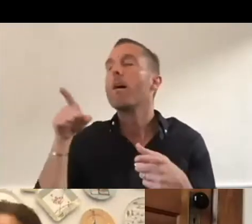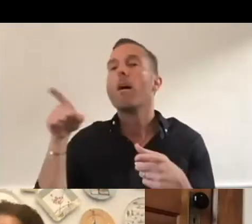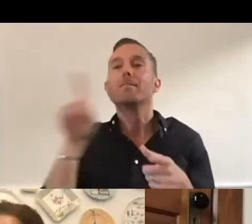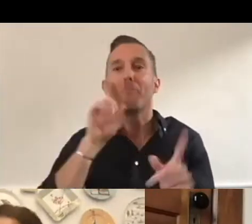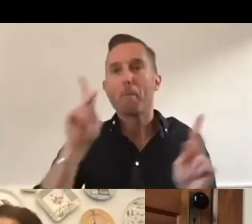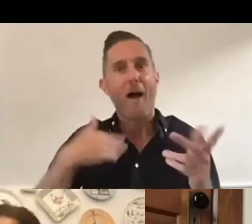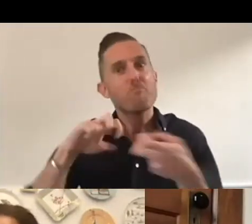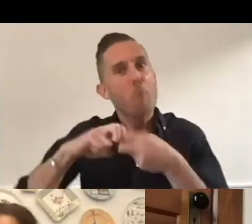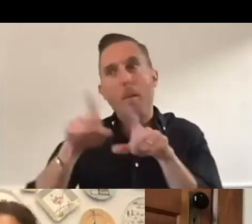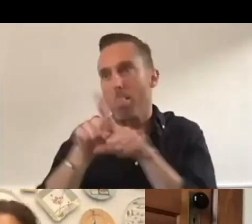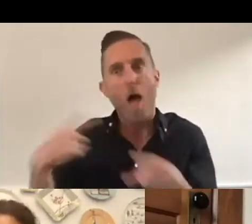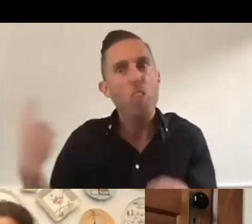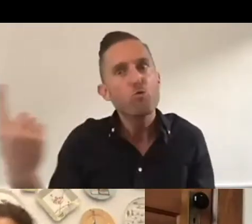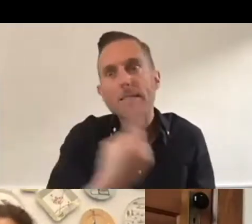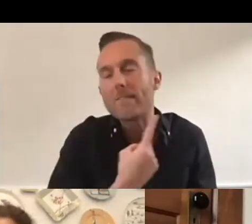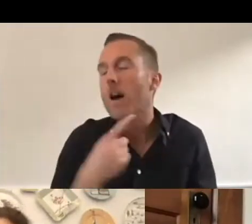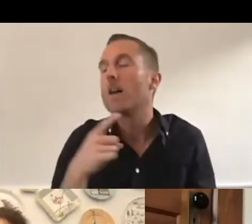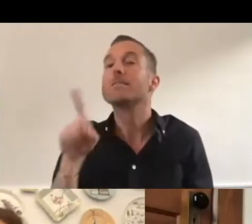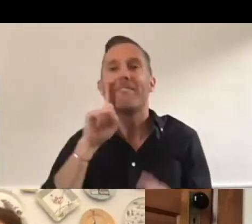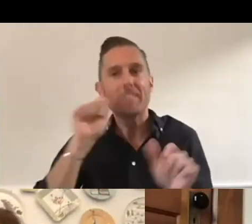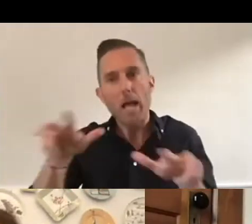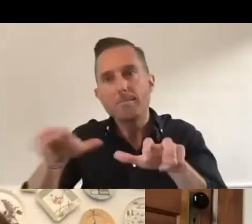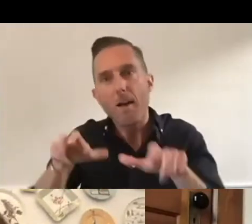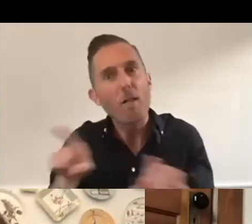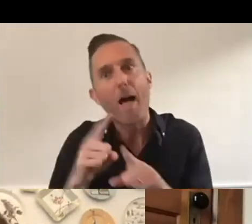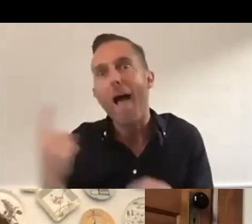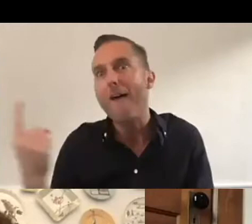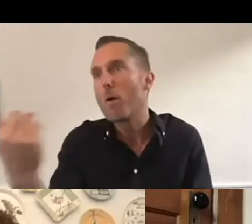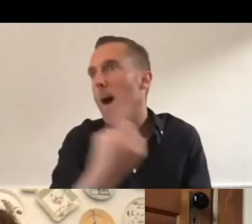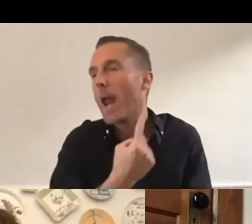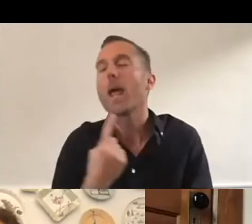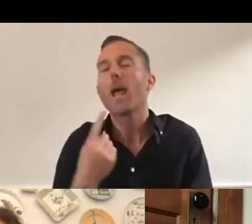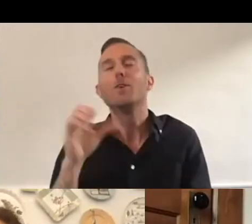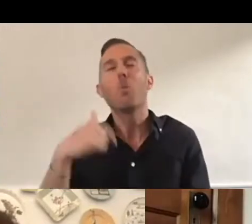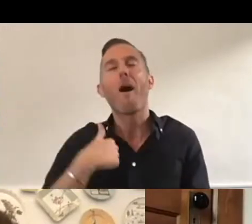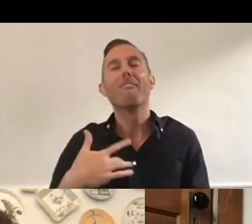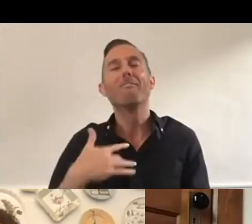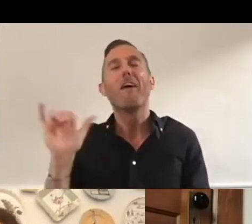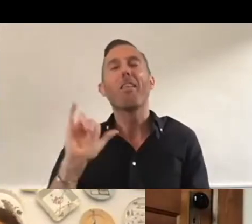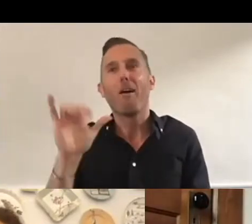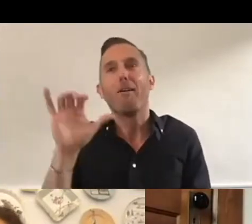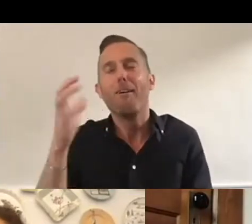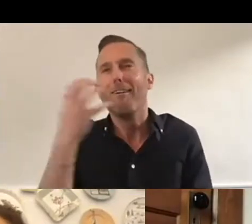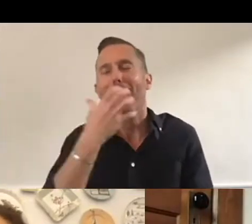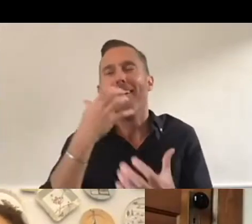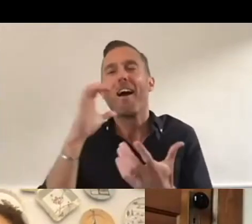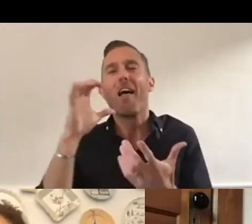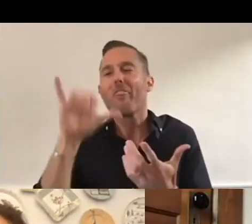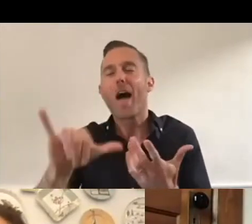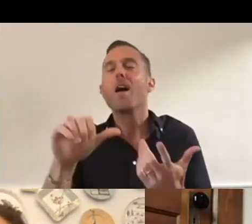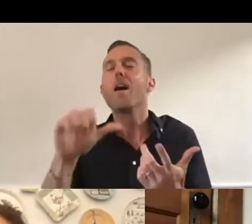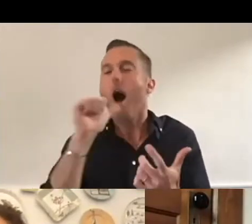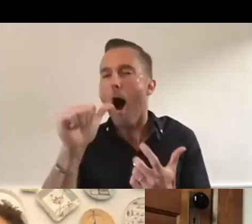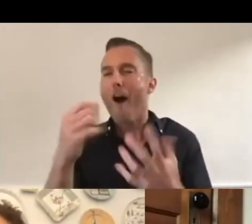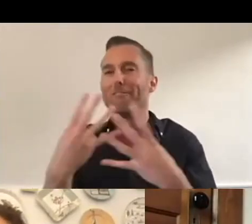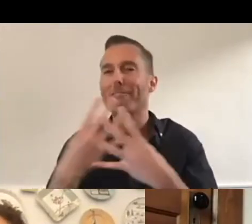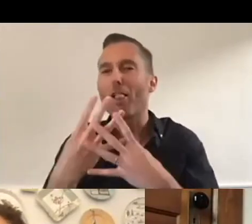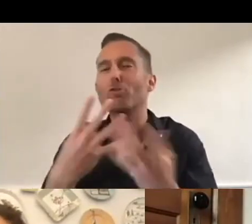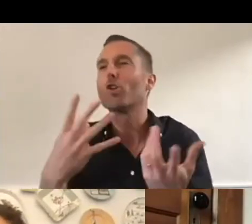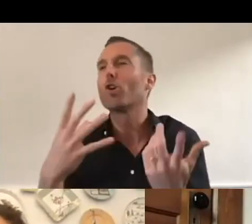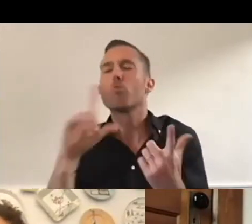and they can be selfish like the rest of us. I just think it's just so unfiltered and wonderful.